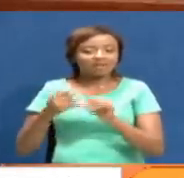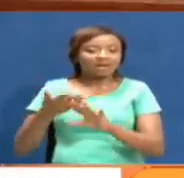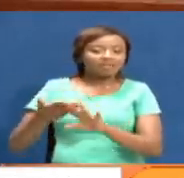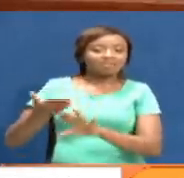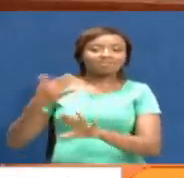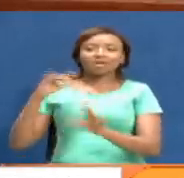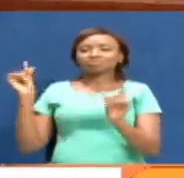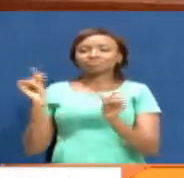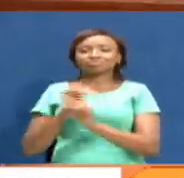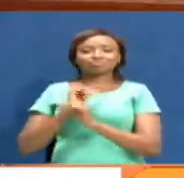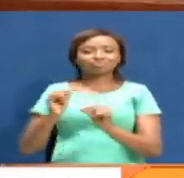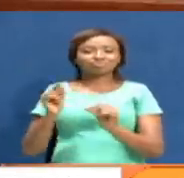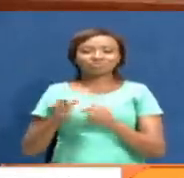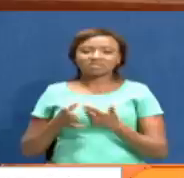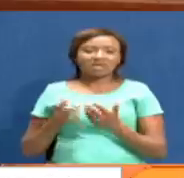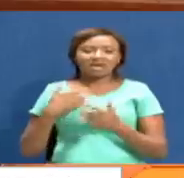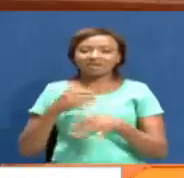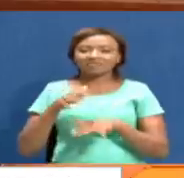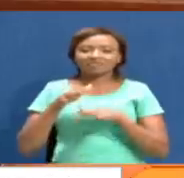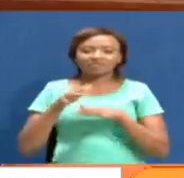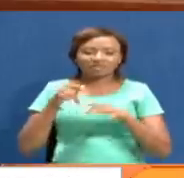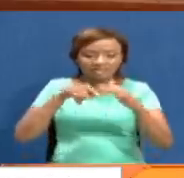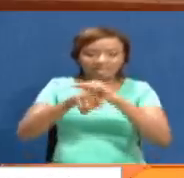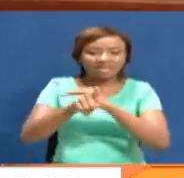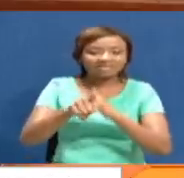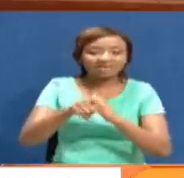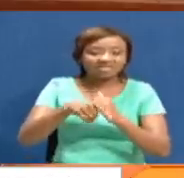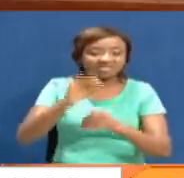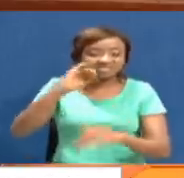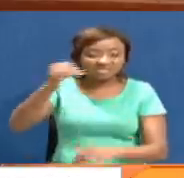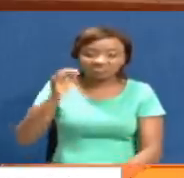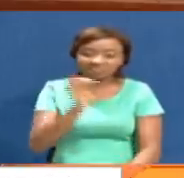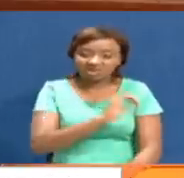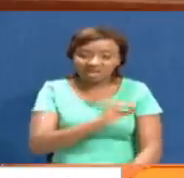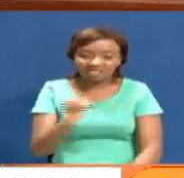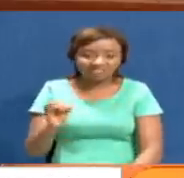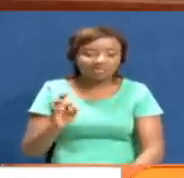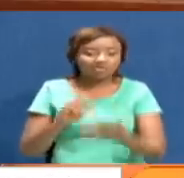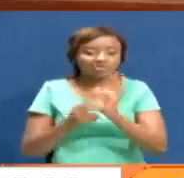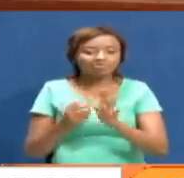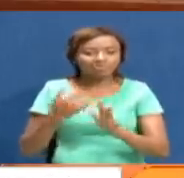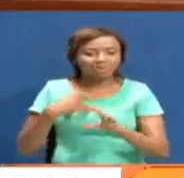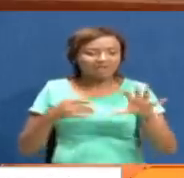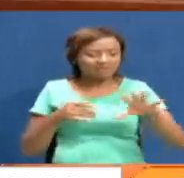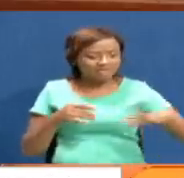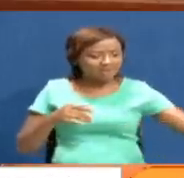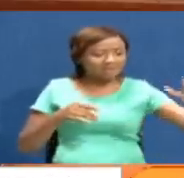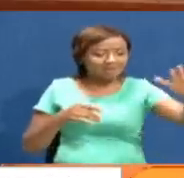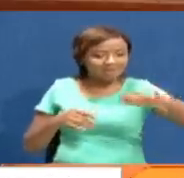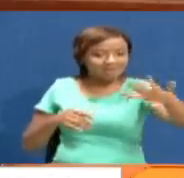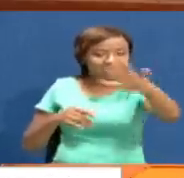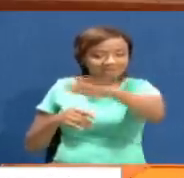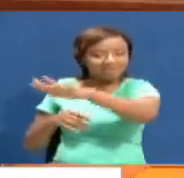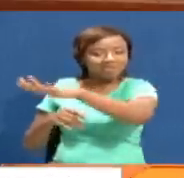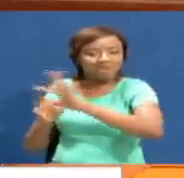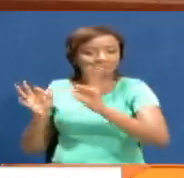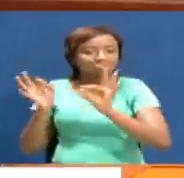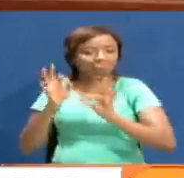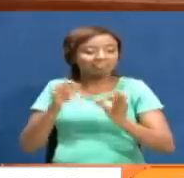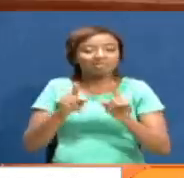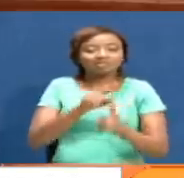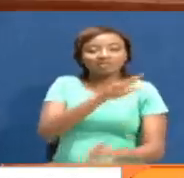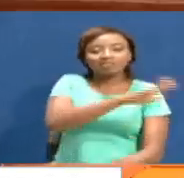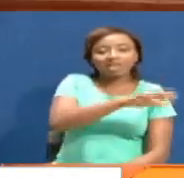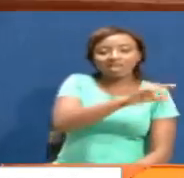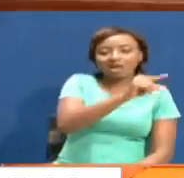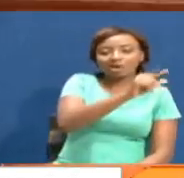back on their routes without entering CBD. So we'll have different areas around Globe Roundabout